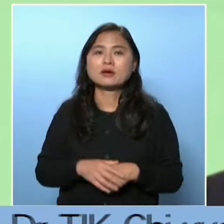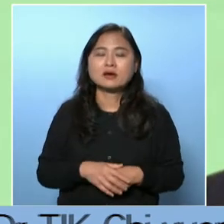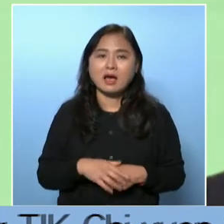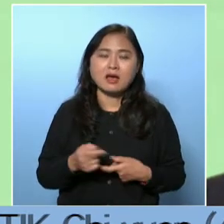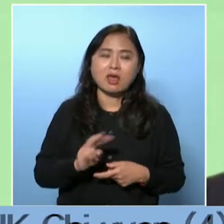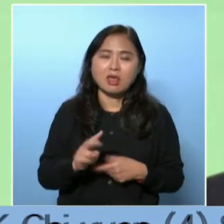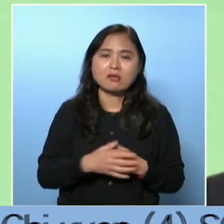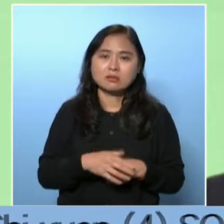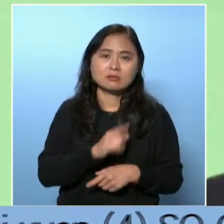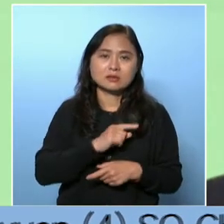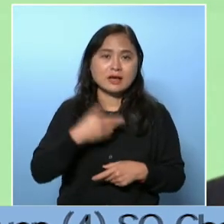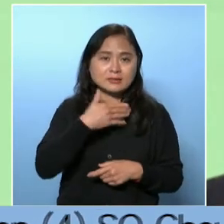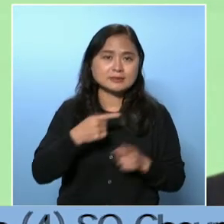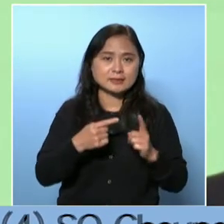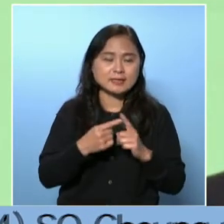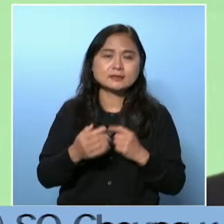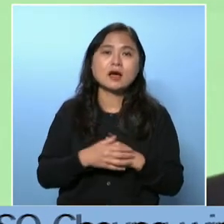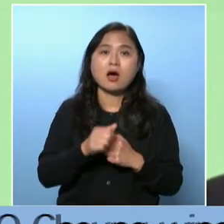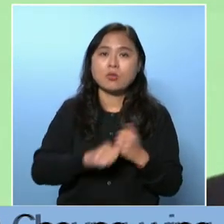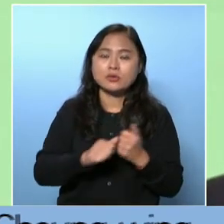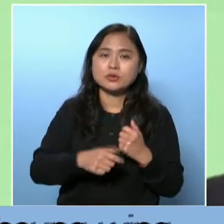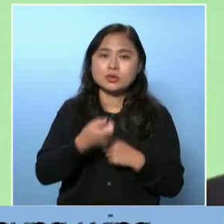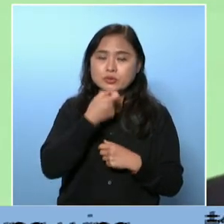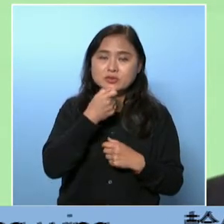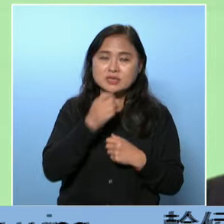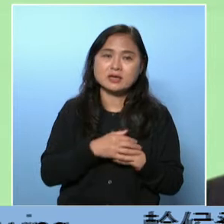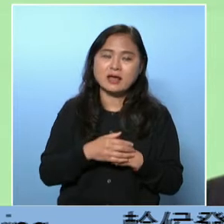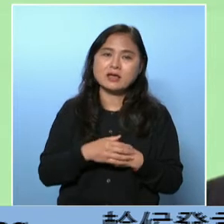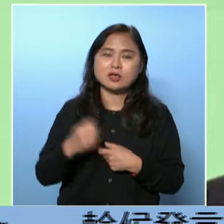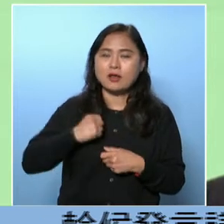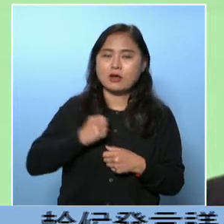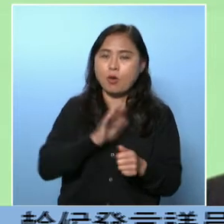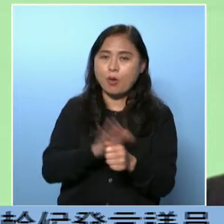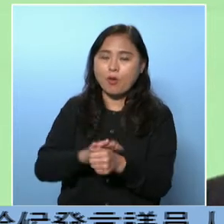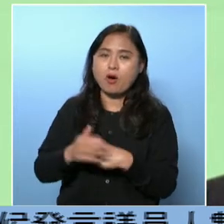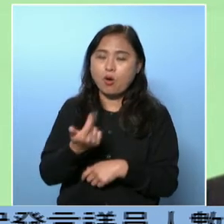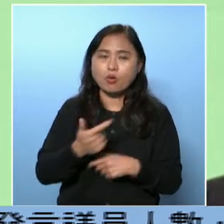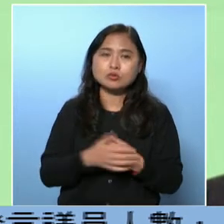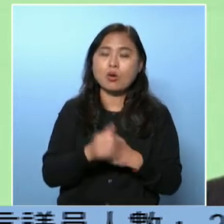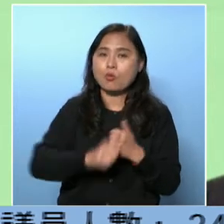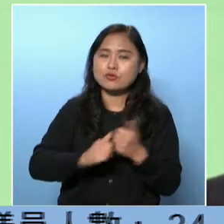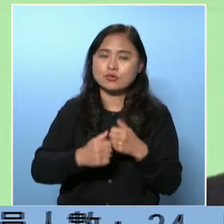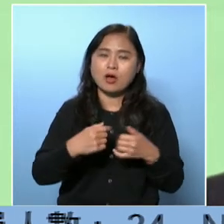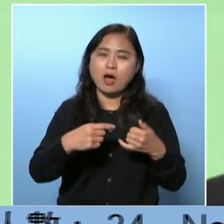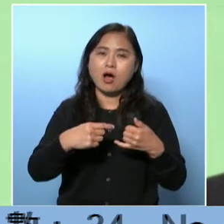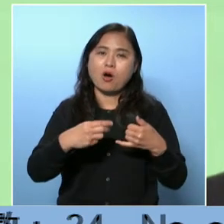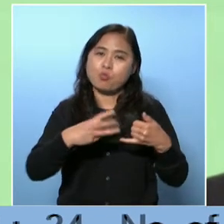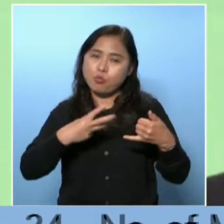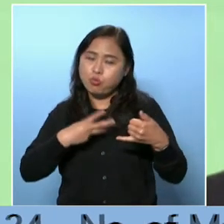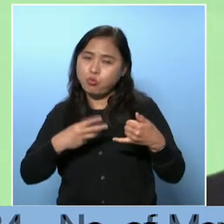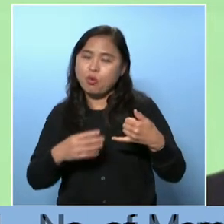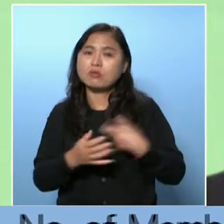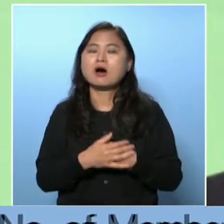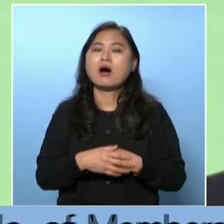people of the youth federations, both at the national level and provincial level. Many of these people